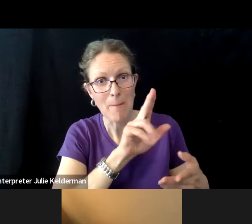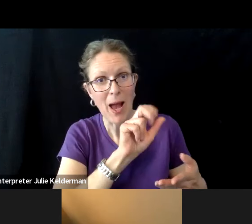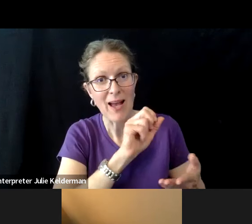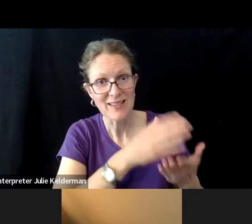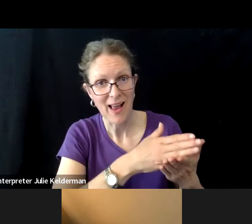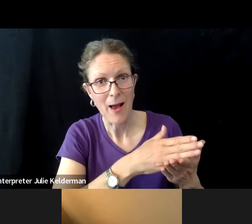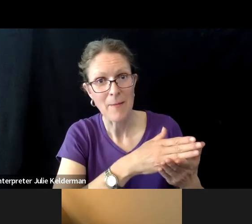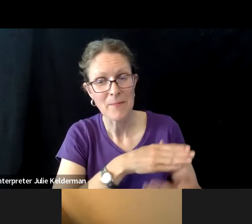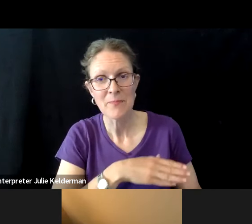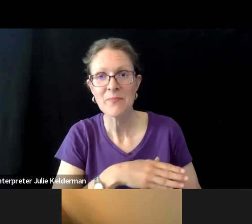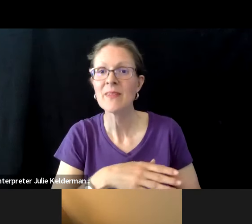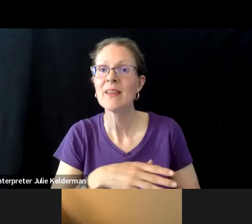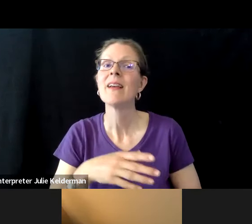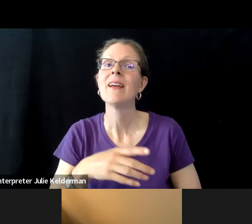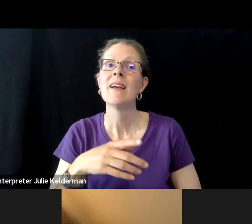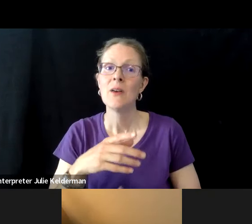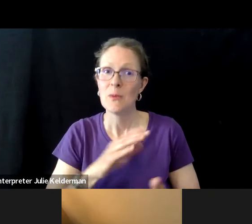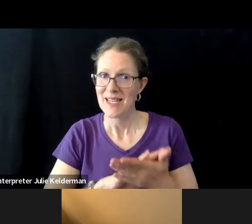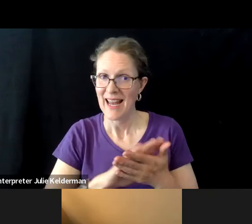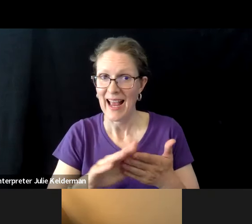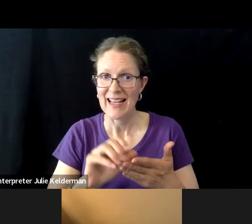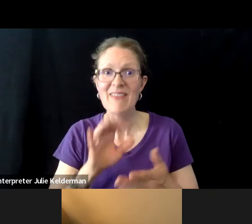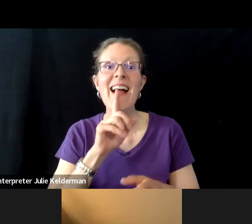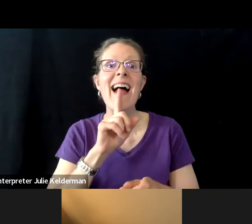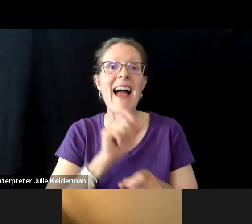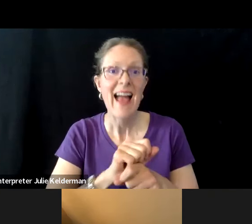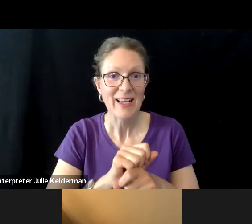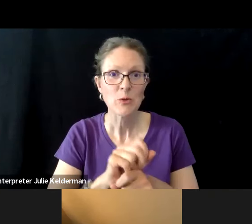be an actual bus stop as opposed to a little sign,